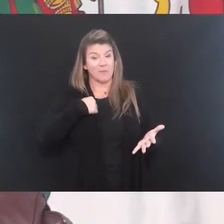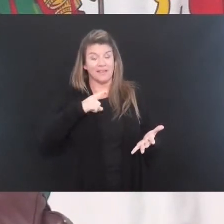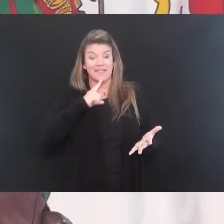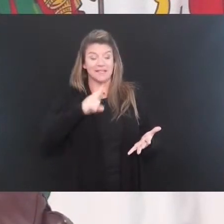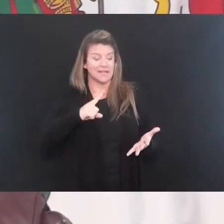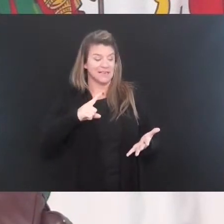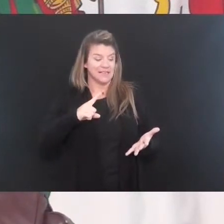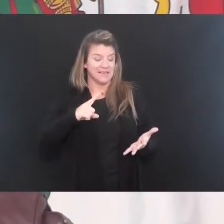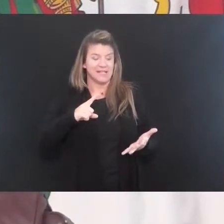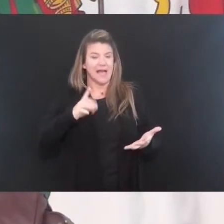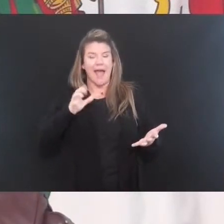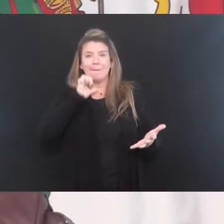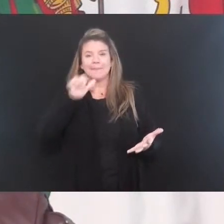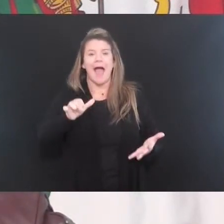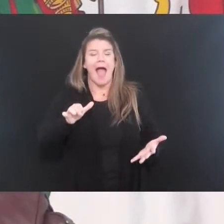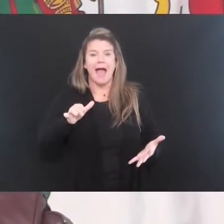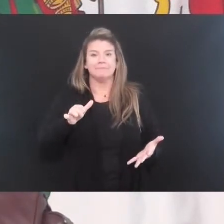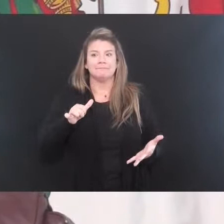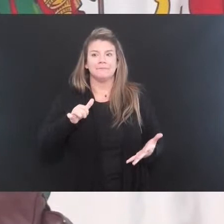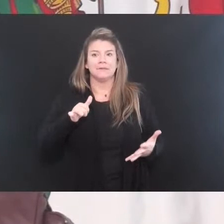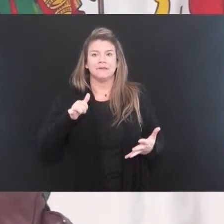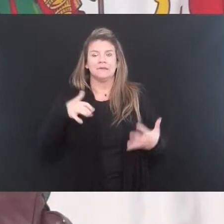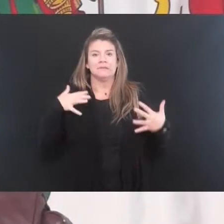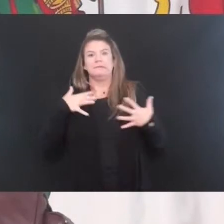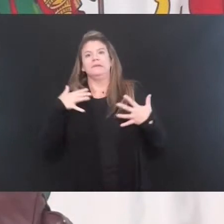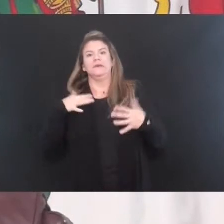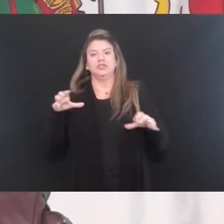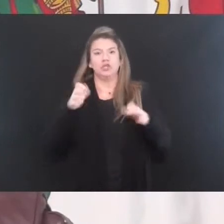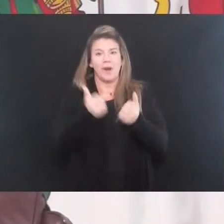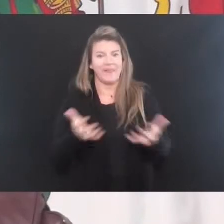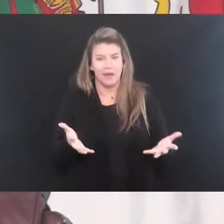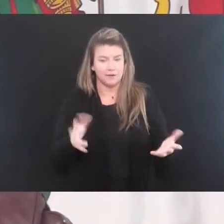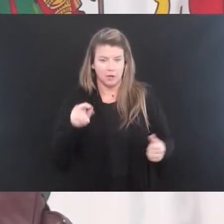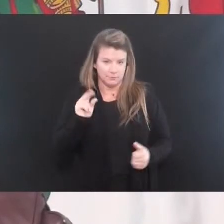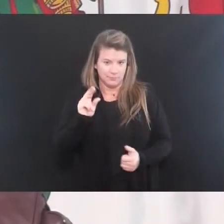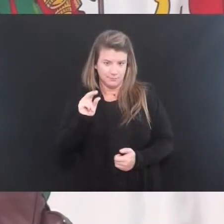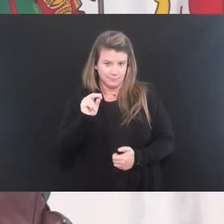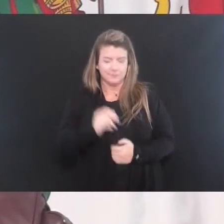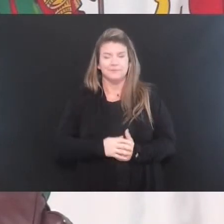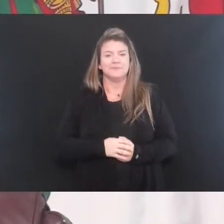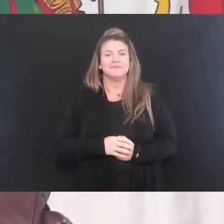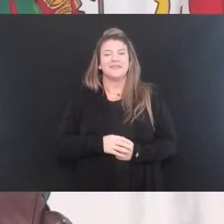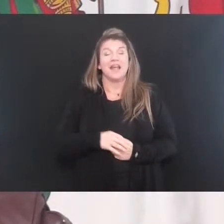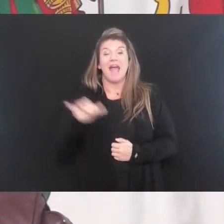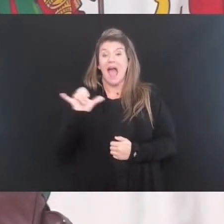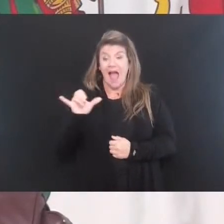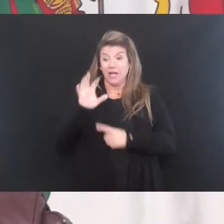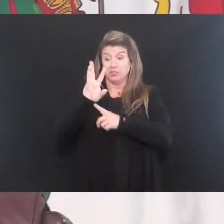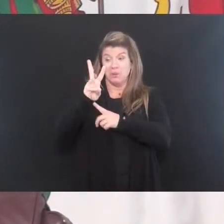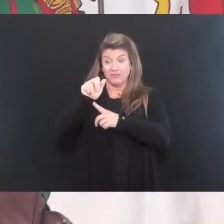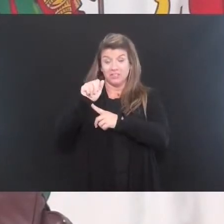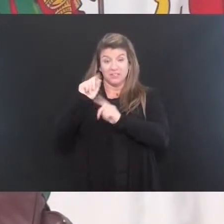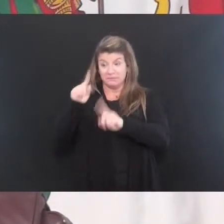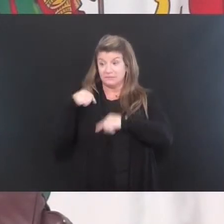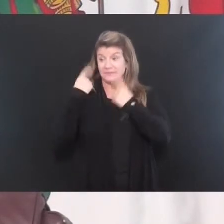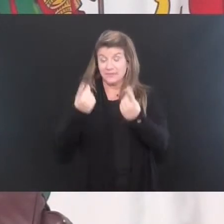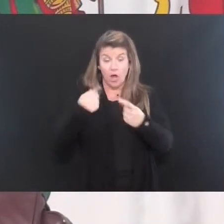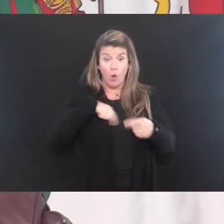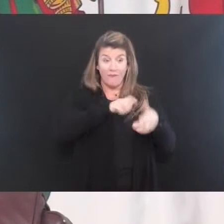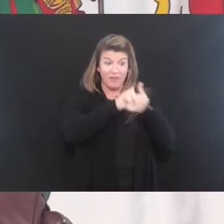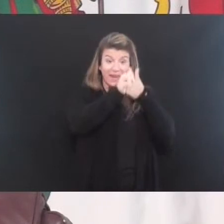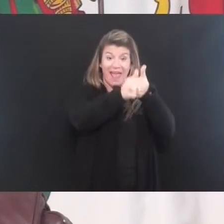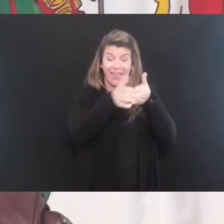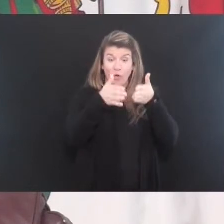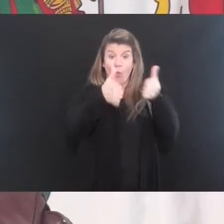I've surely not been hesitant on any action, and as West Virginia has led the way, but